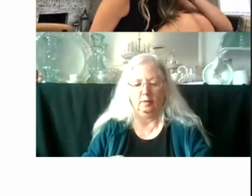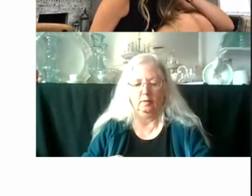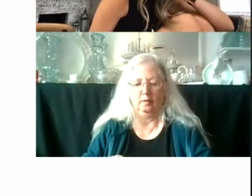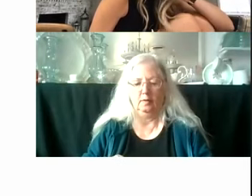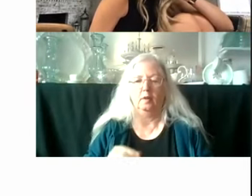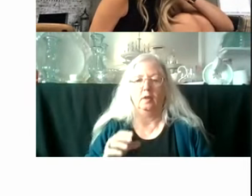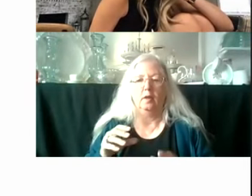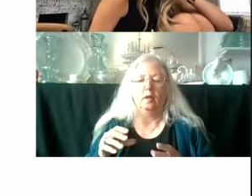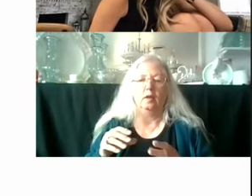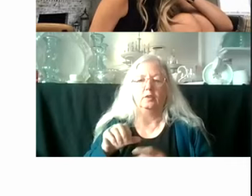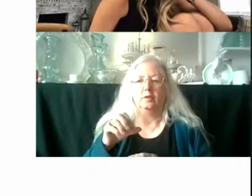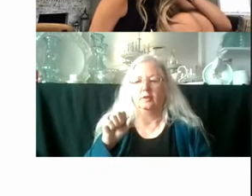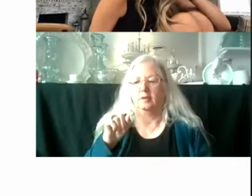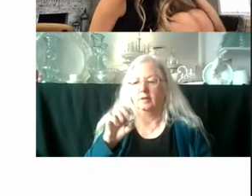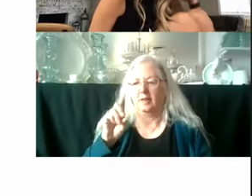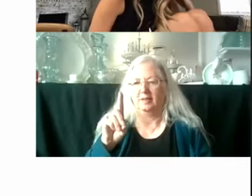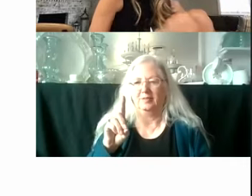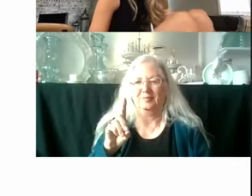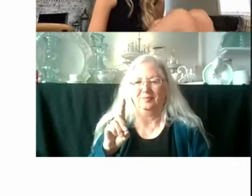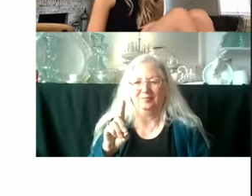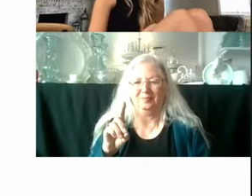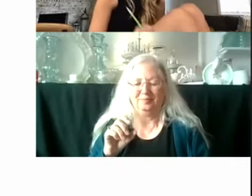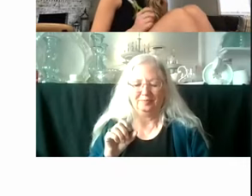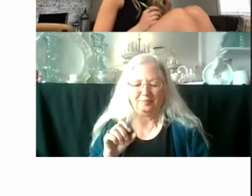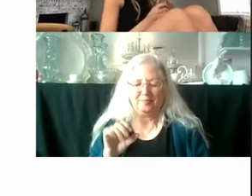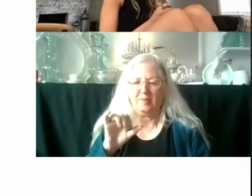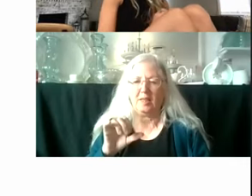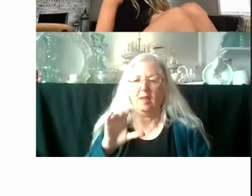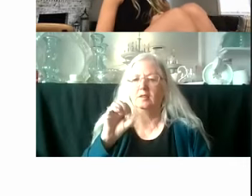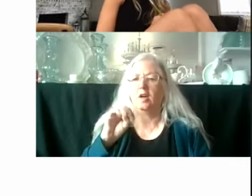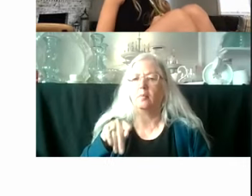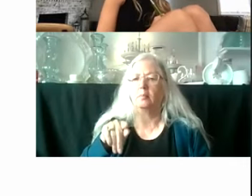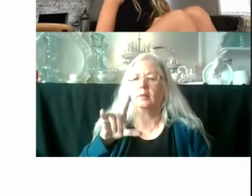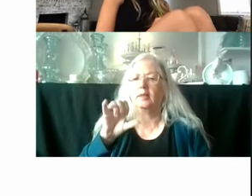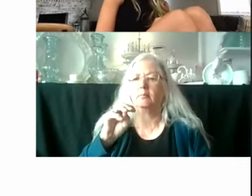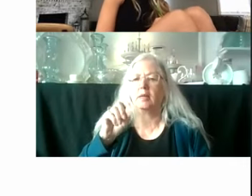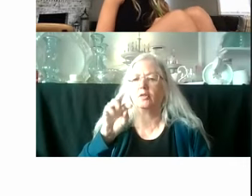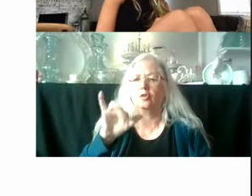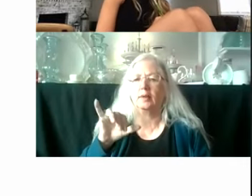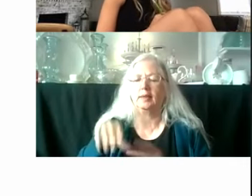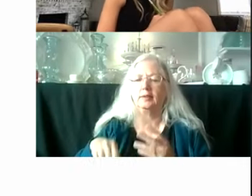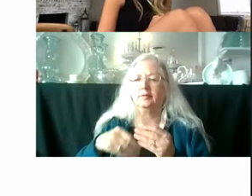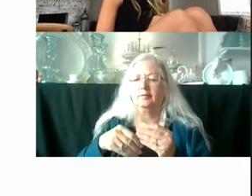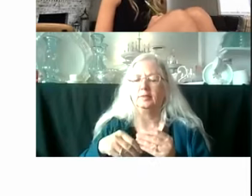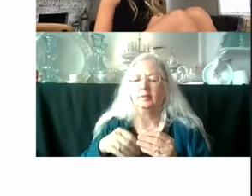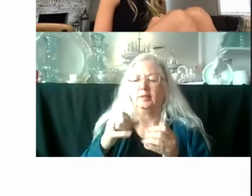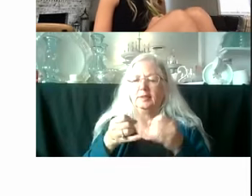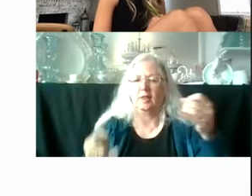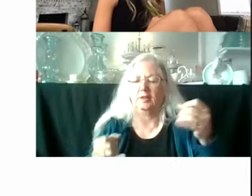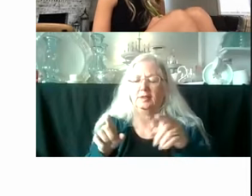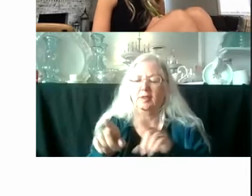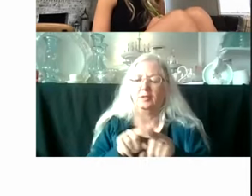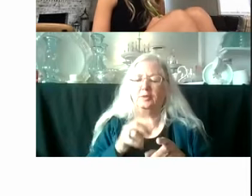to that. There's always that complementary strand. And as it turns out, that complementary strand is also sometimes referred to as the coding strand.